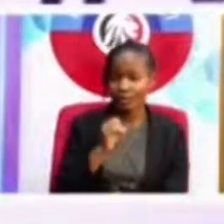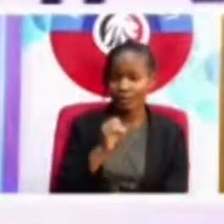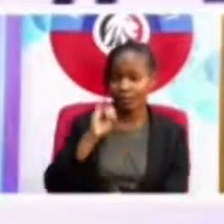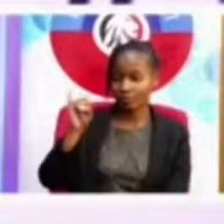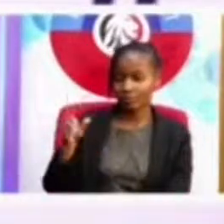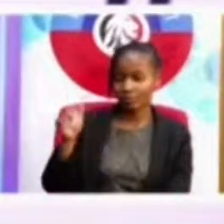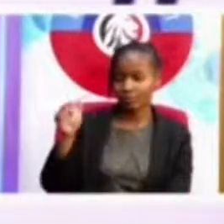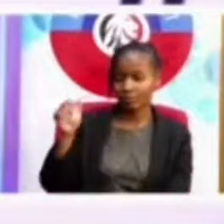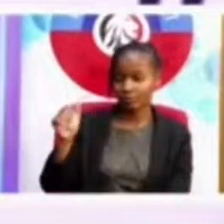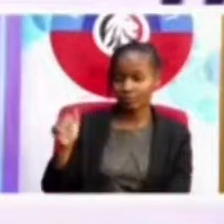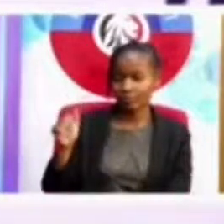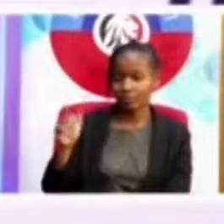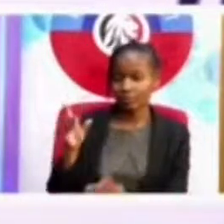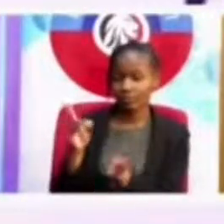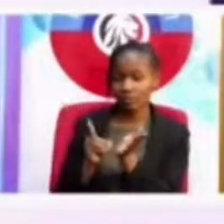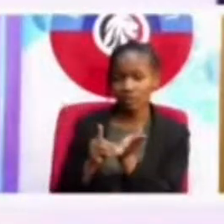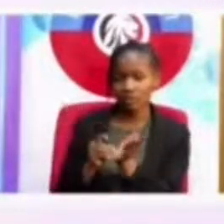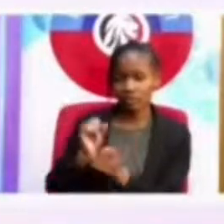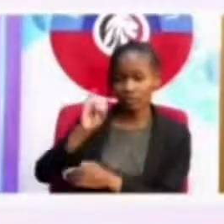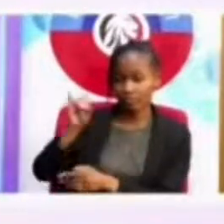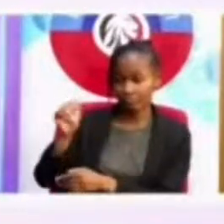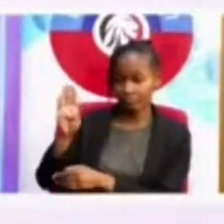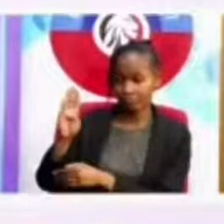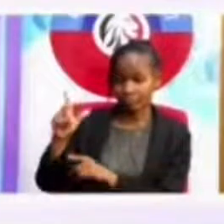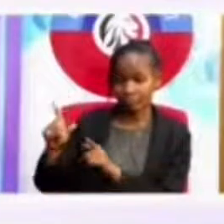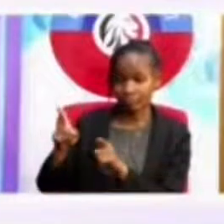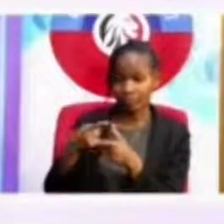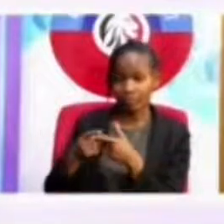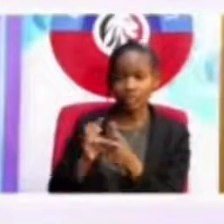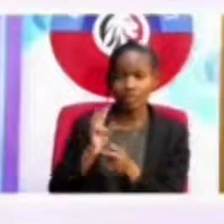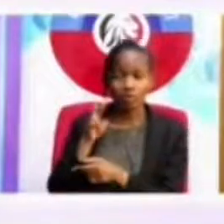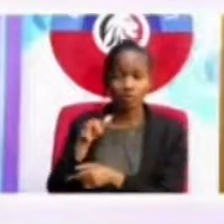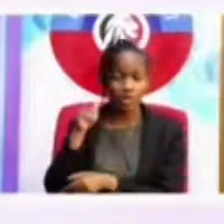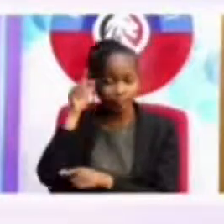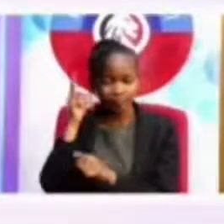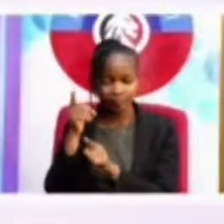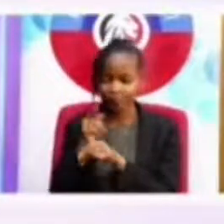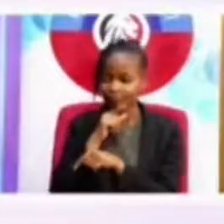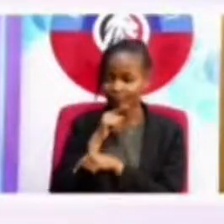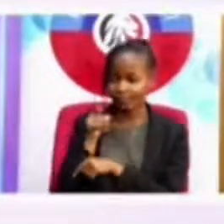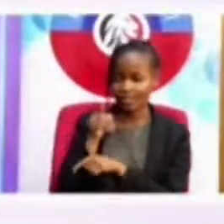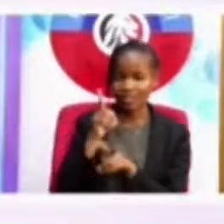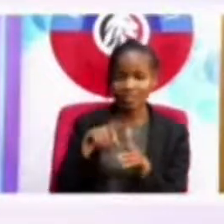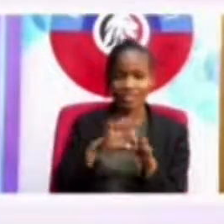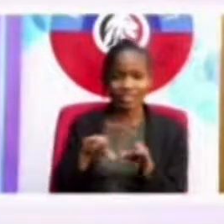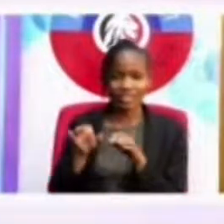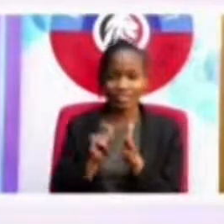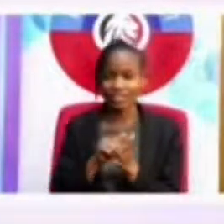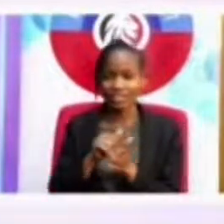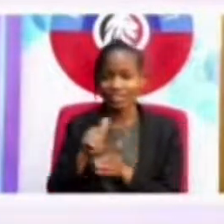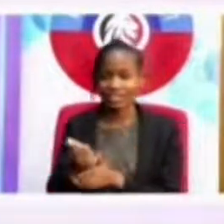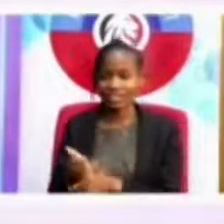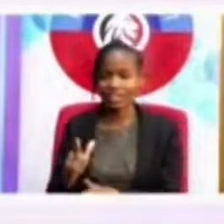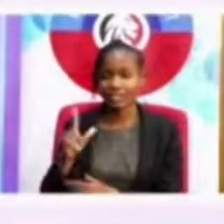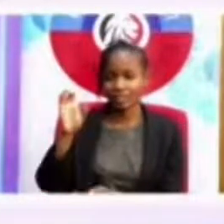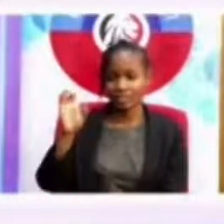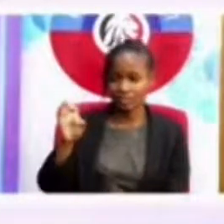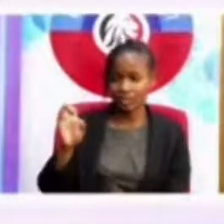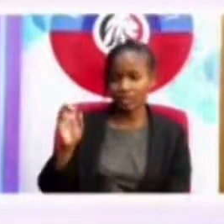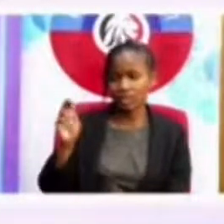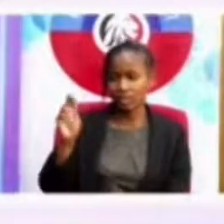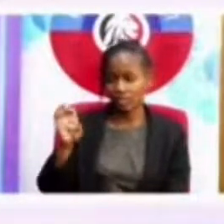Dr. Jibao, excuse me, and we'll get to hear from him as to what they're doing in Sierra Leone. But for